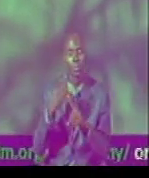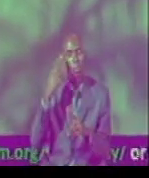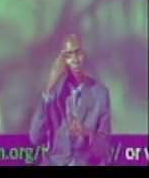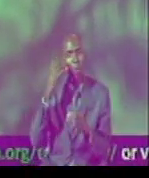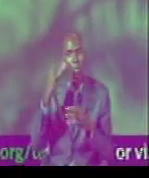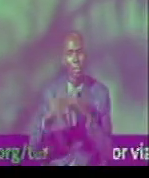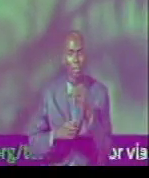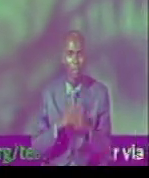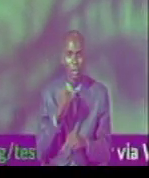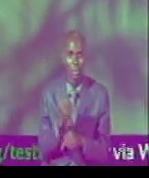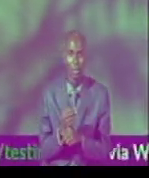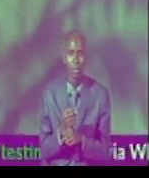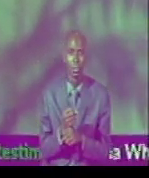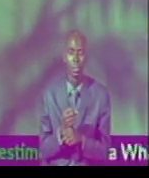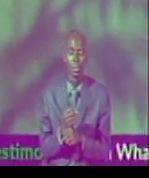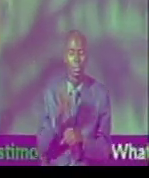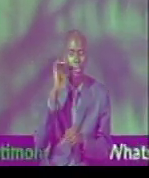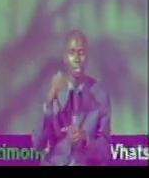been mocked,